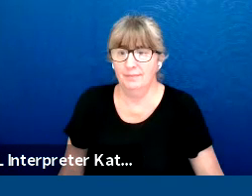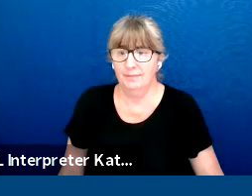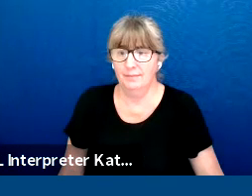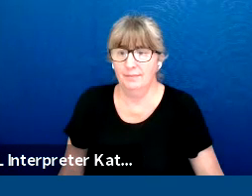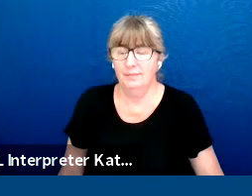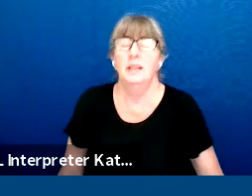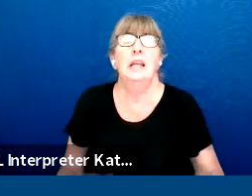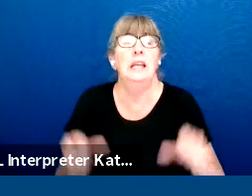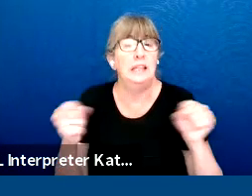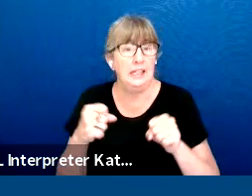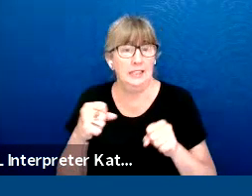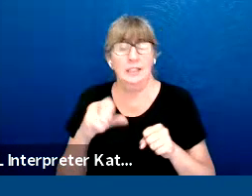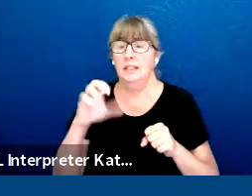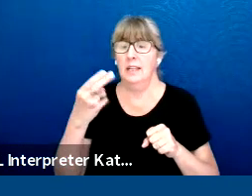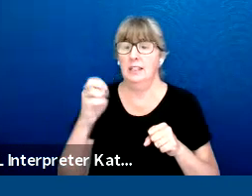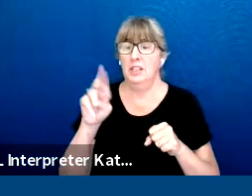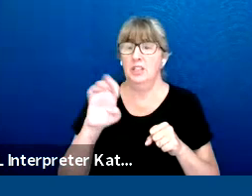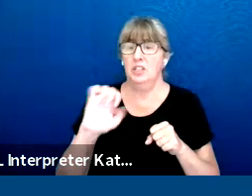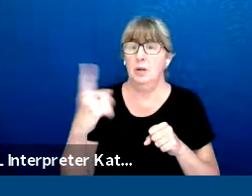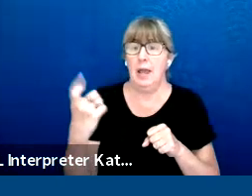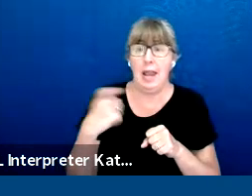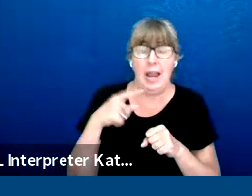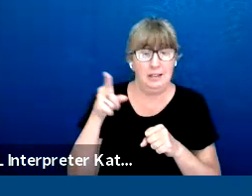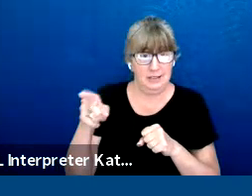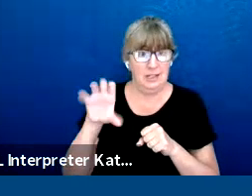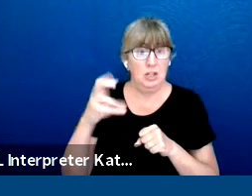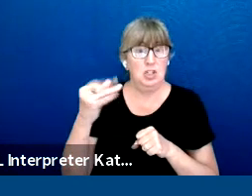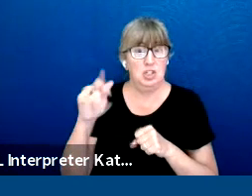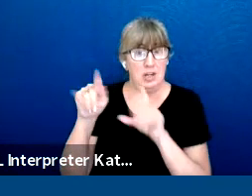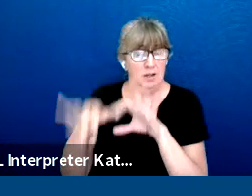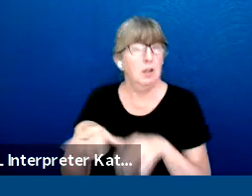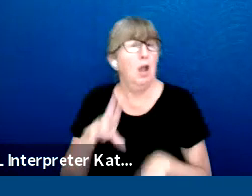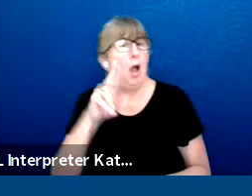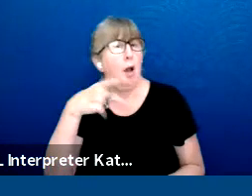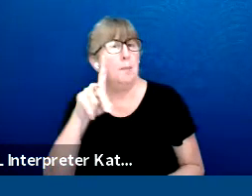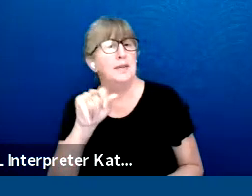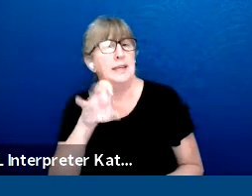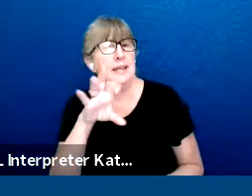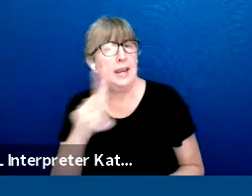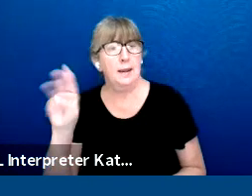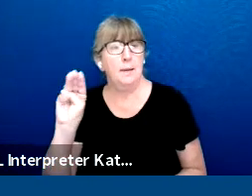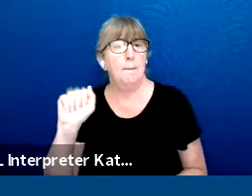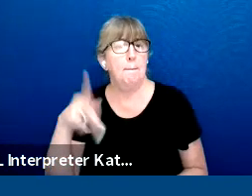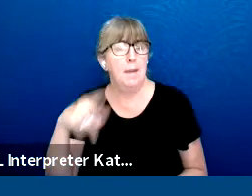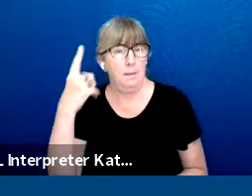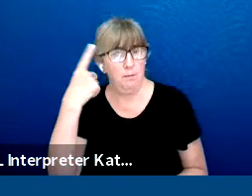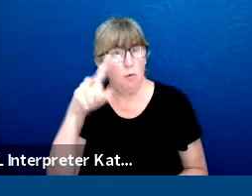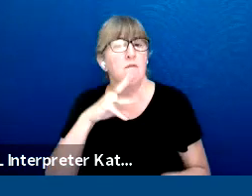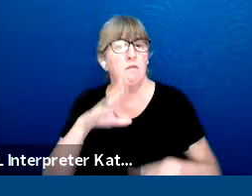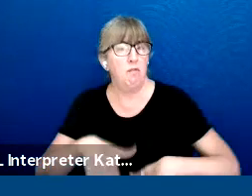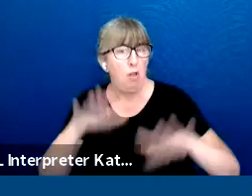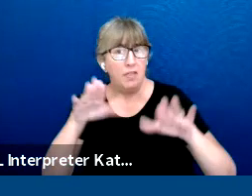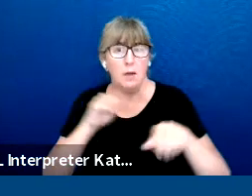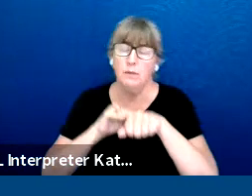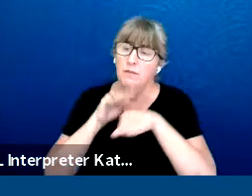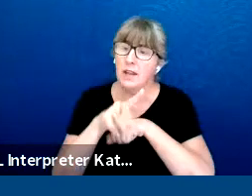Yes, and Cheryl asked in the chat, are there updated flood maps available that reflect the land changes